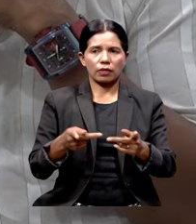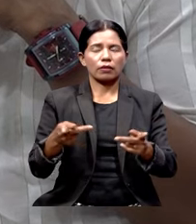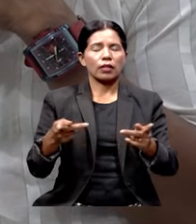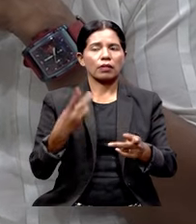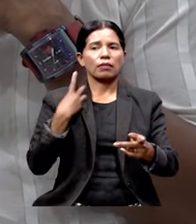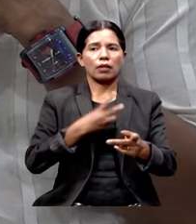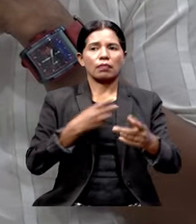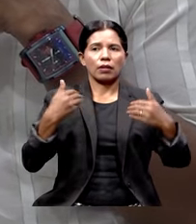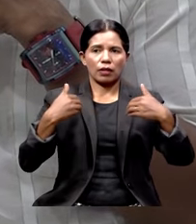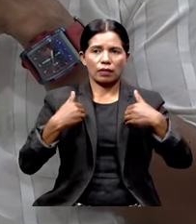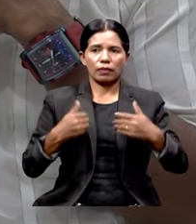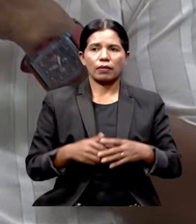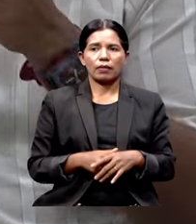ami.